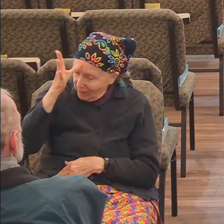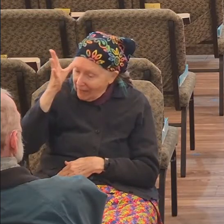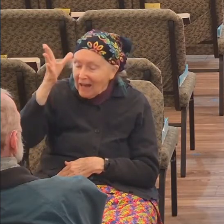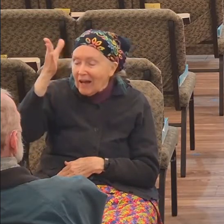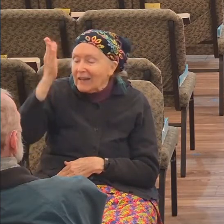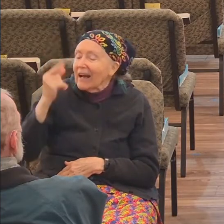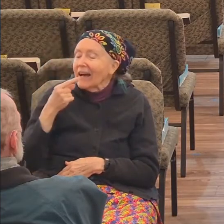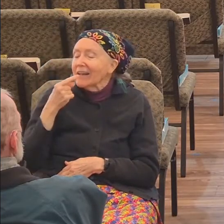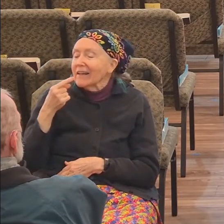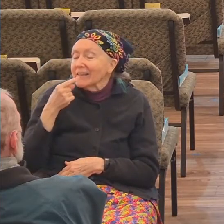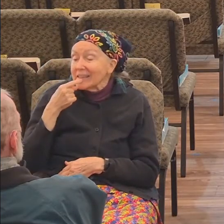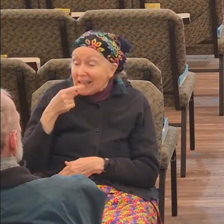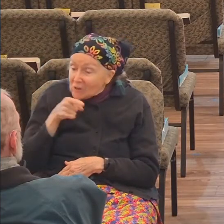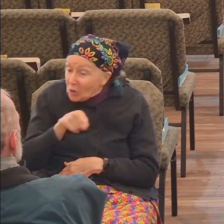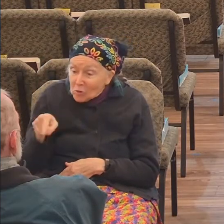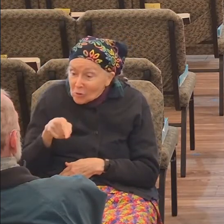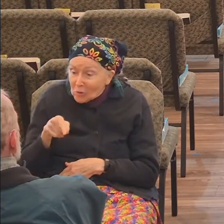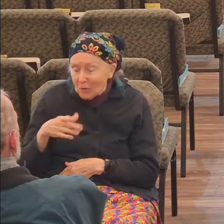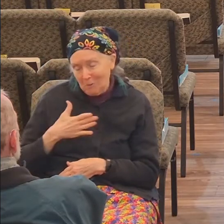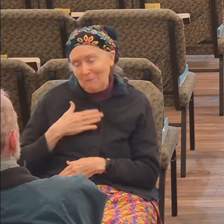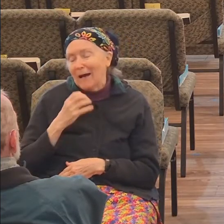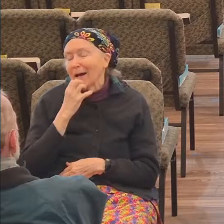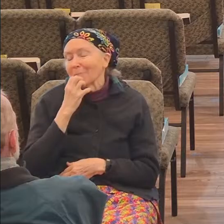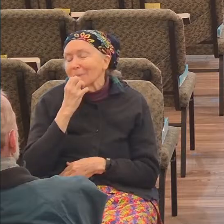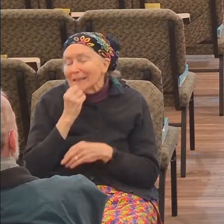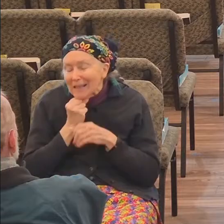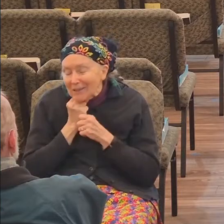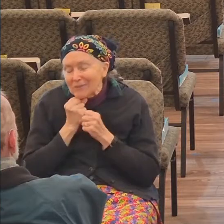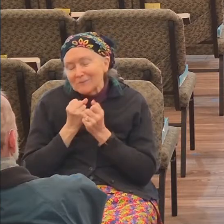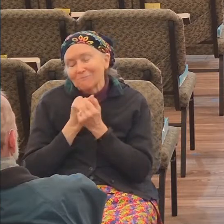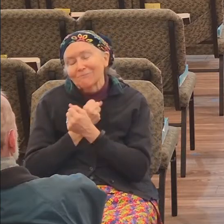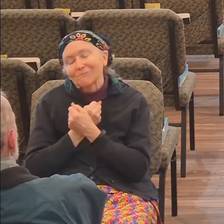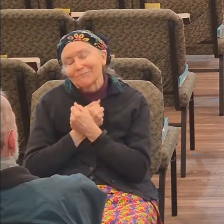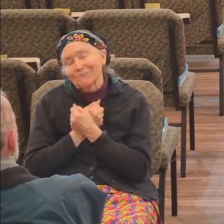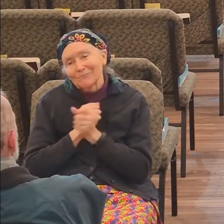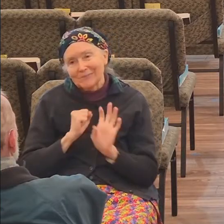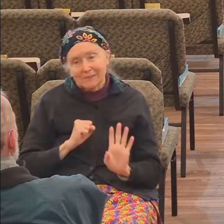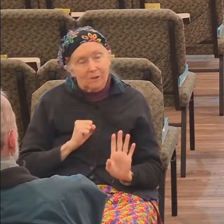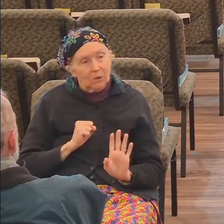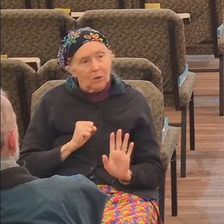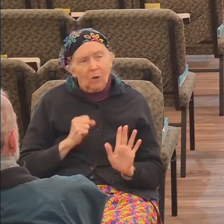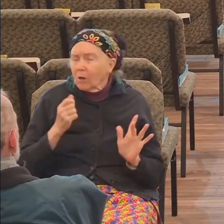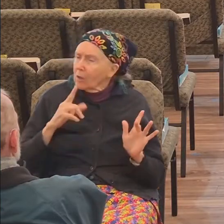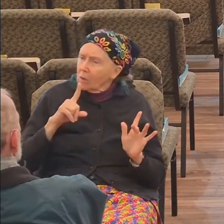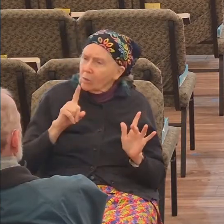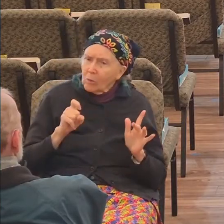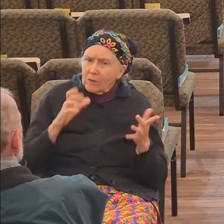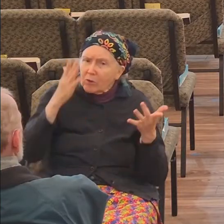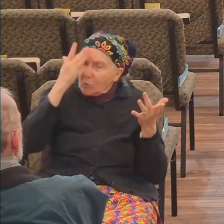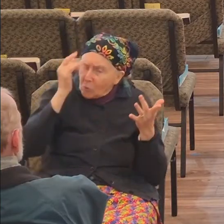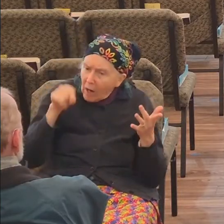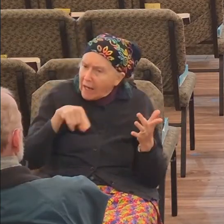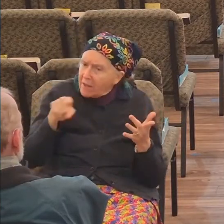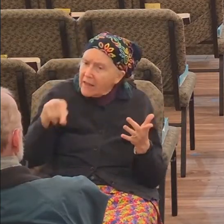beloved. Okay? So my question is, why did they need to hear this?